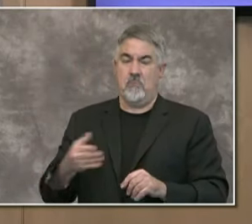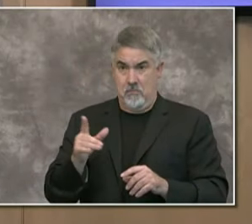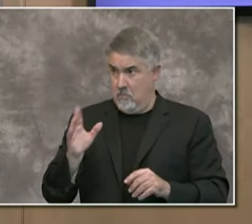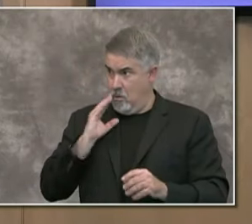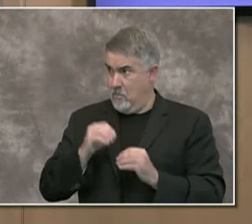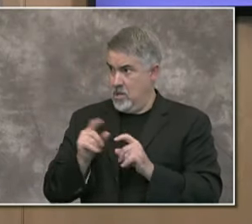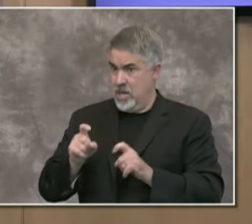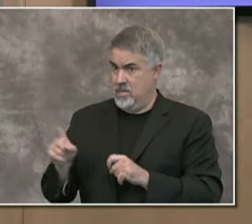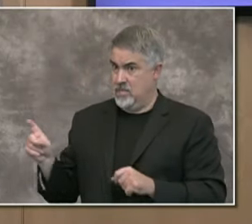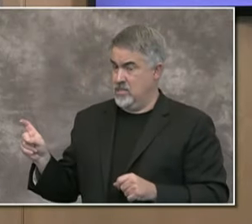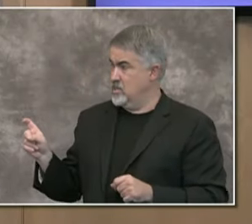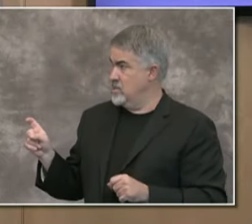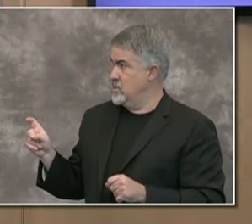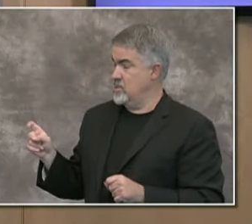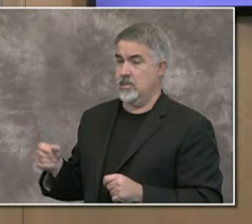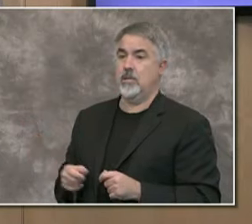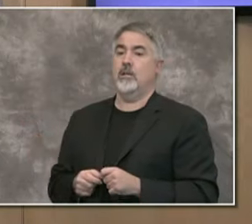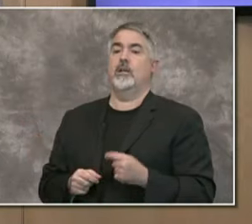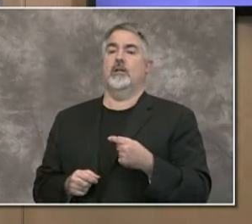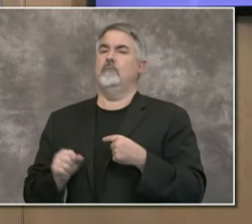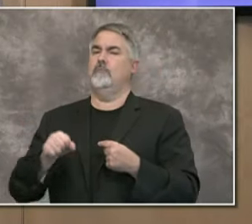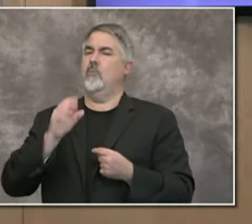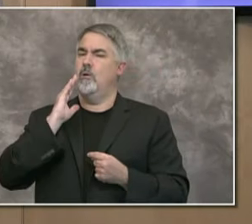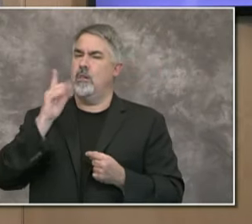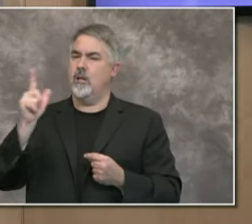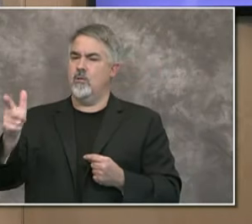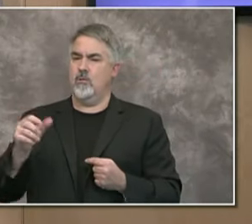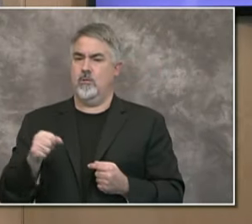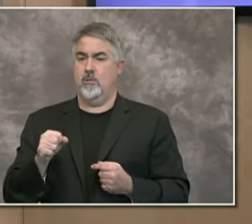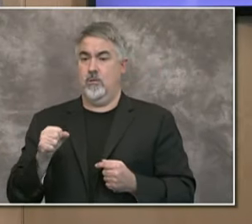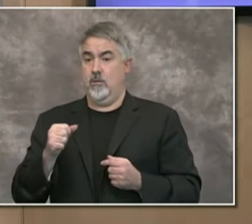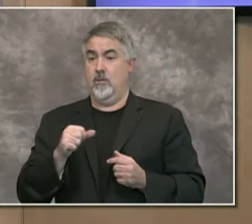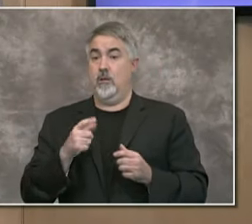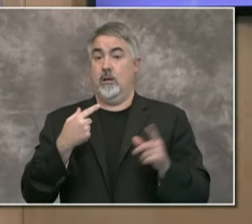right? Absolutely, and again, very impressive